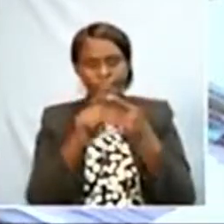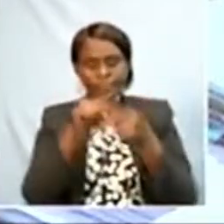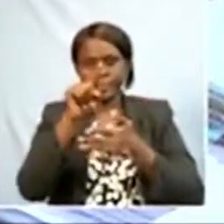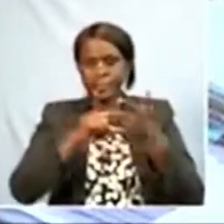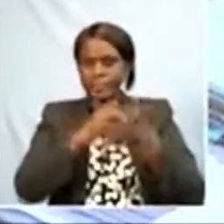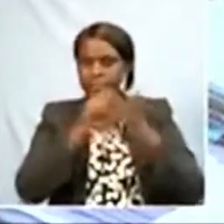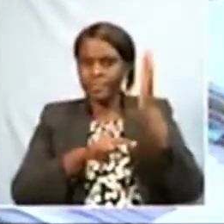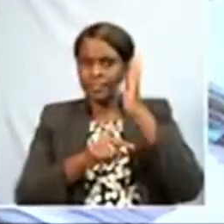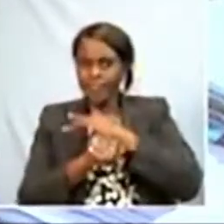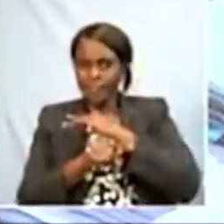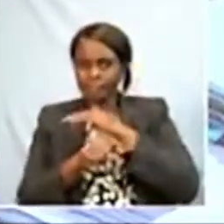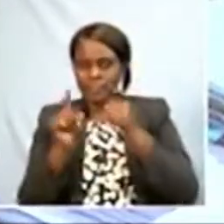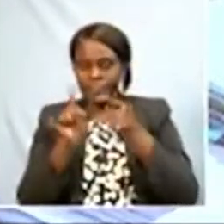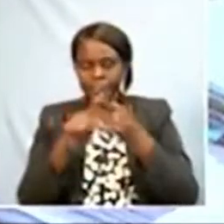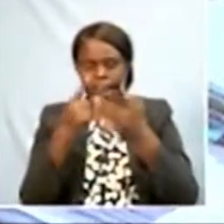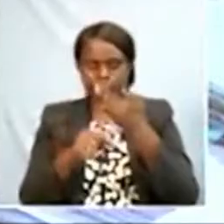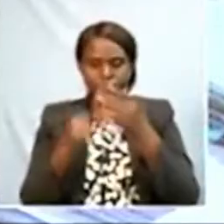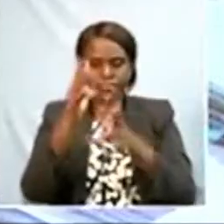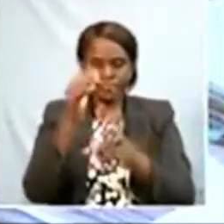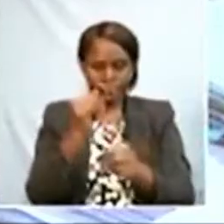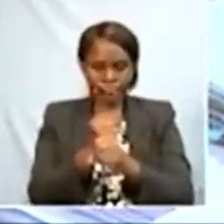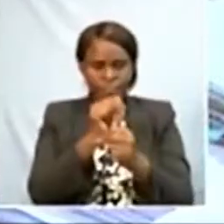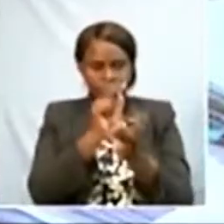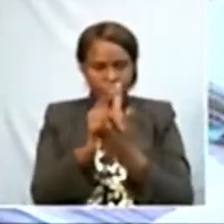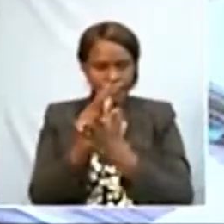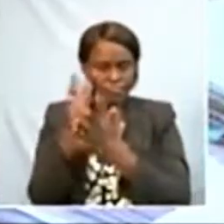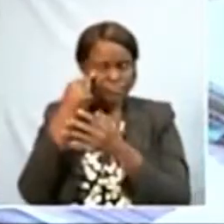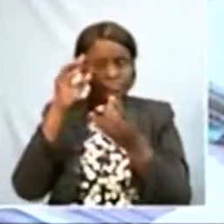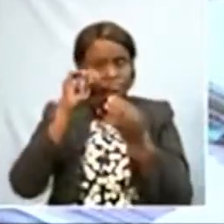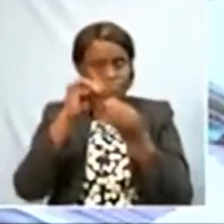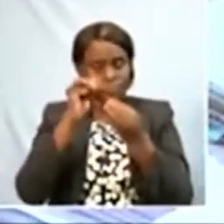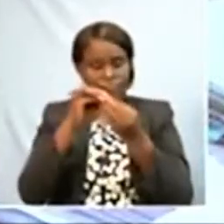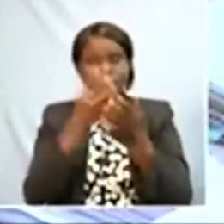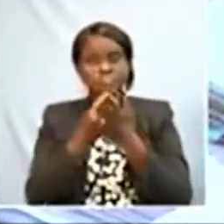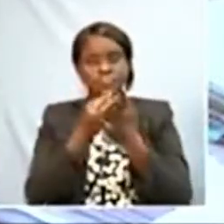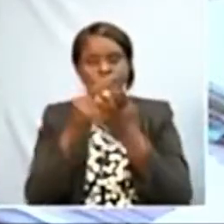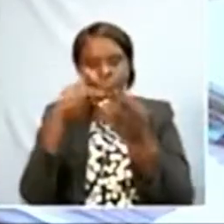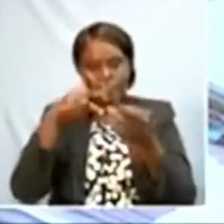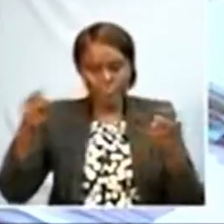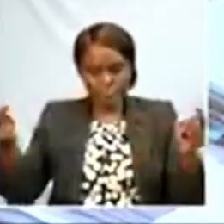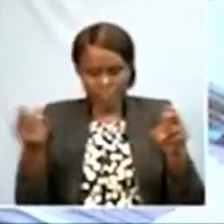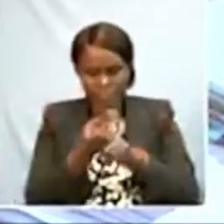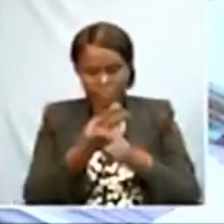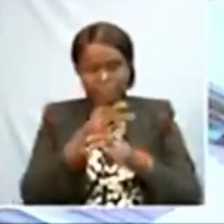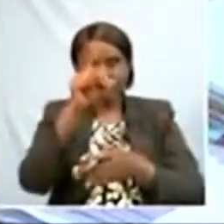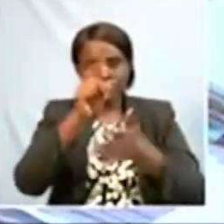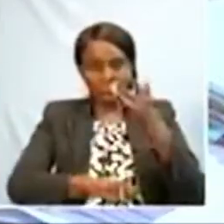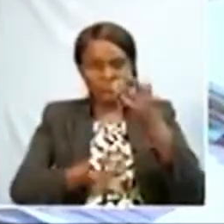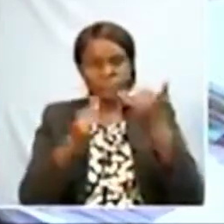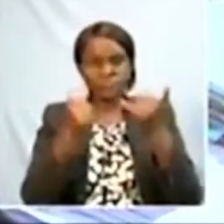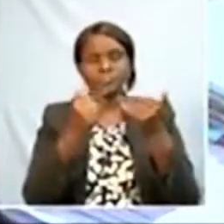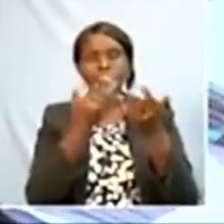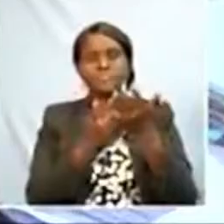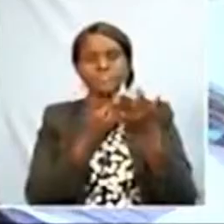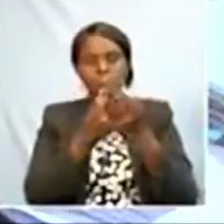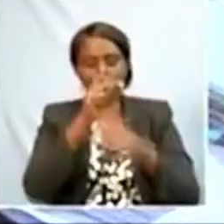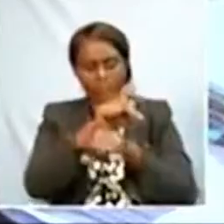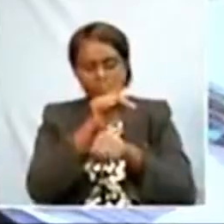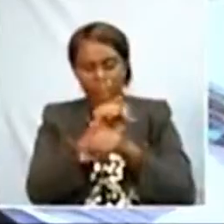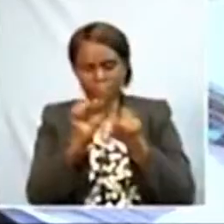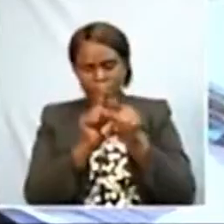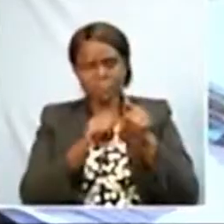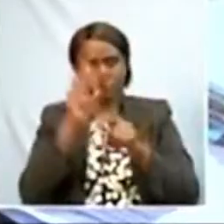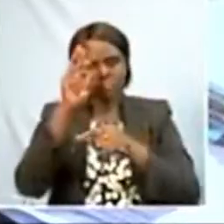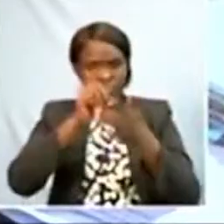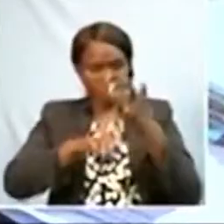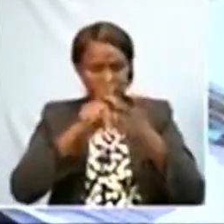terminate, to get an approval of extra funding, double the price. Now, this project is going to